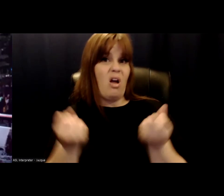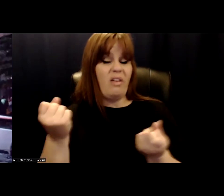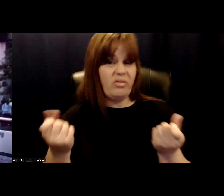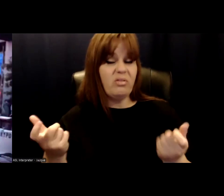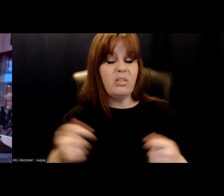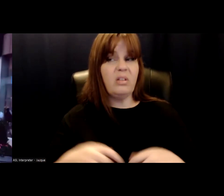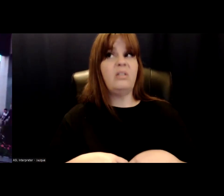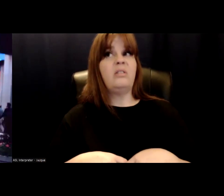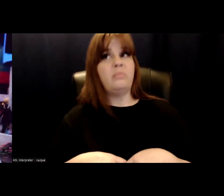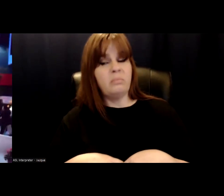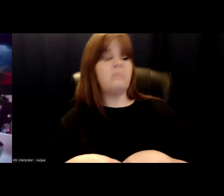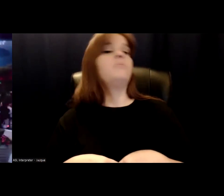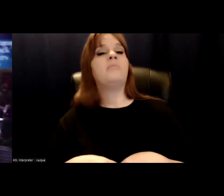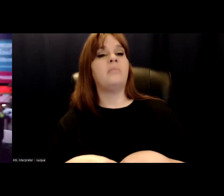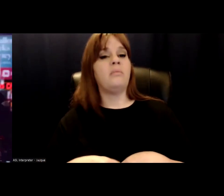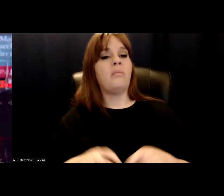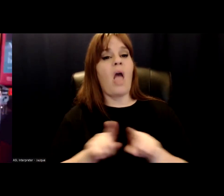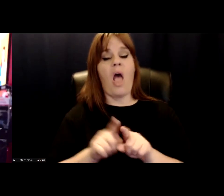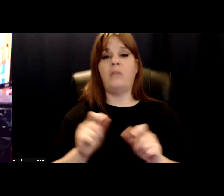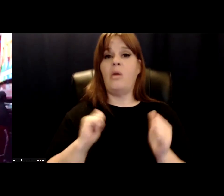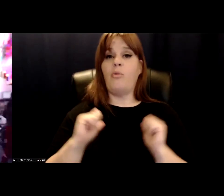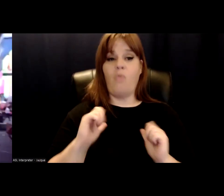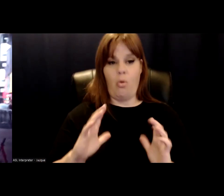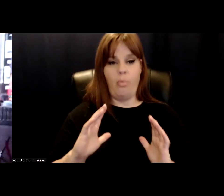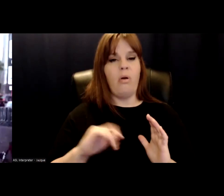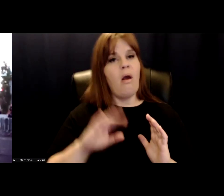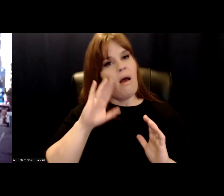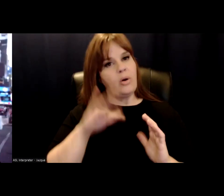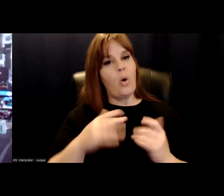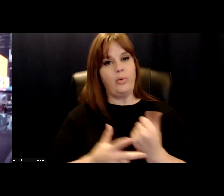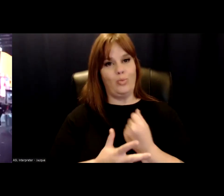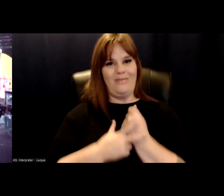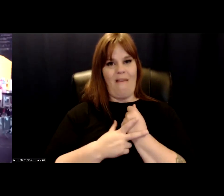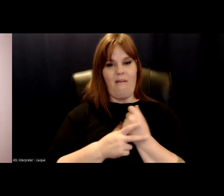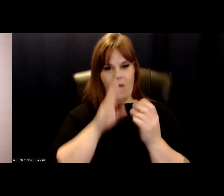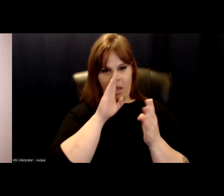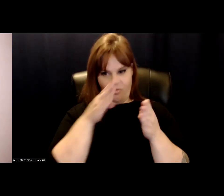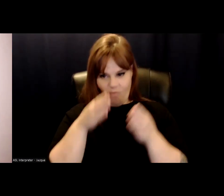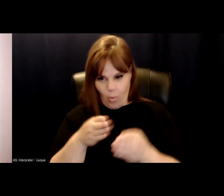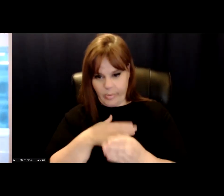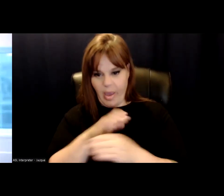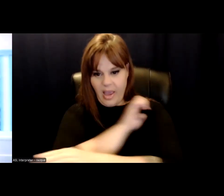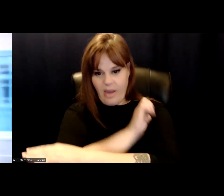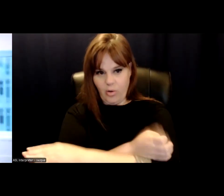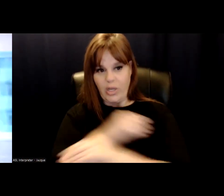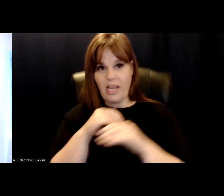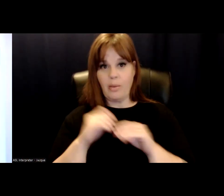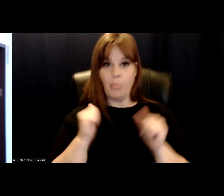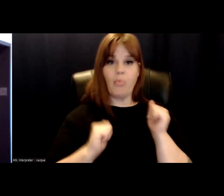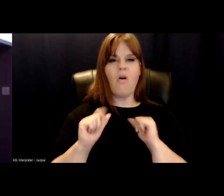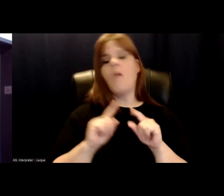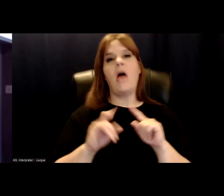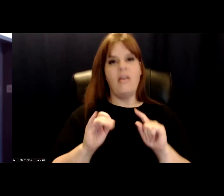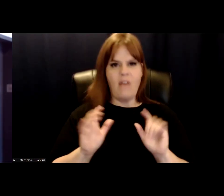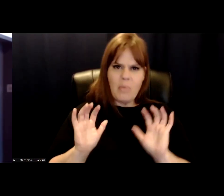As a performer, I know how to like save and direct my energy towards the performance. But if I've been pushing and doing